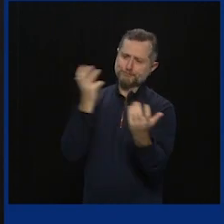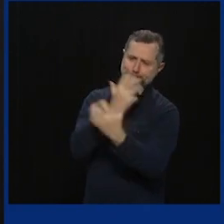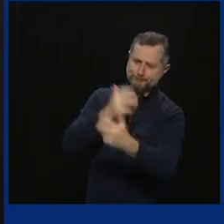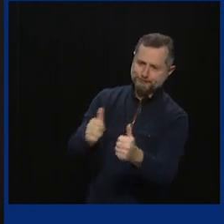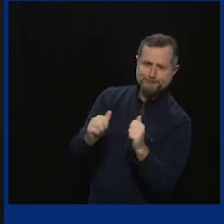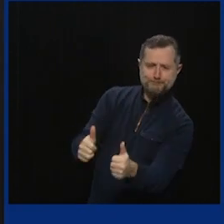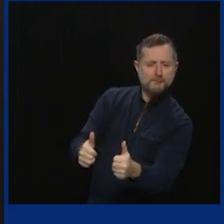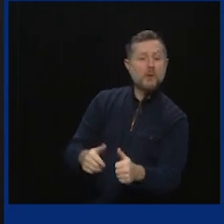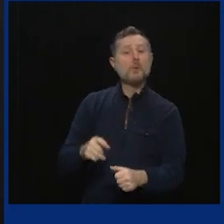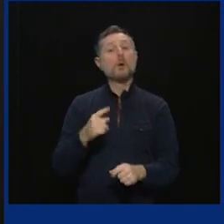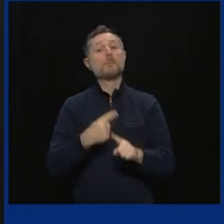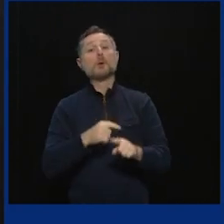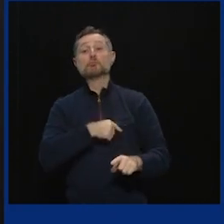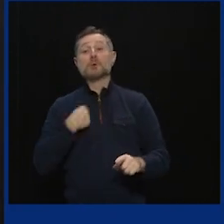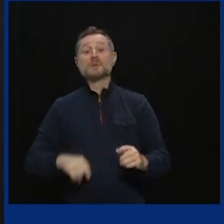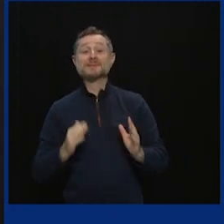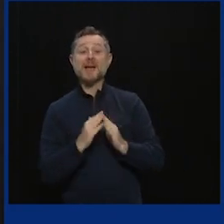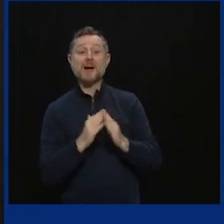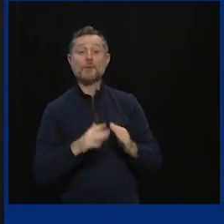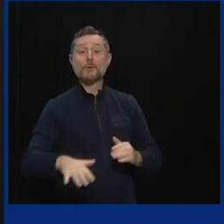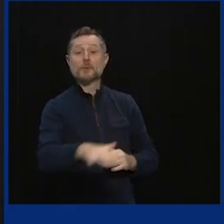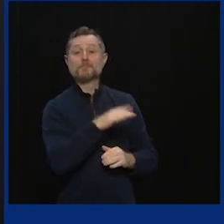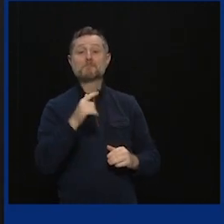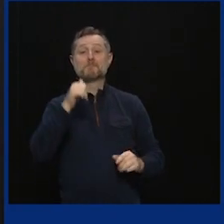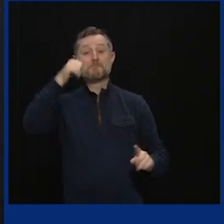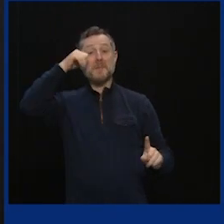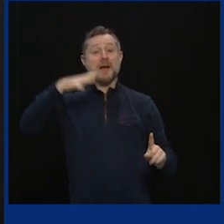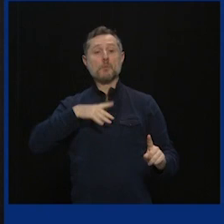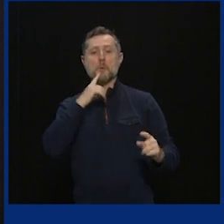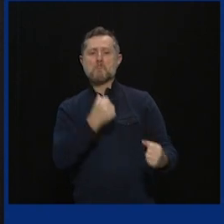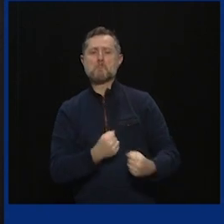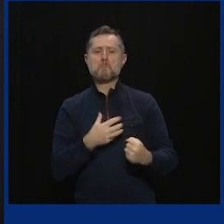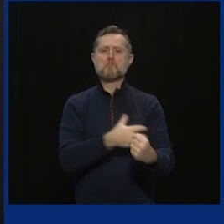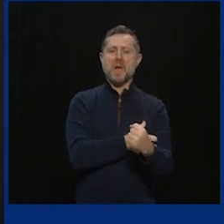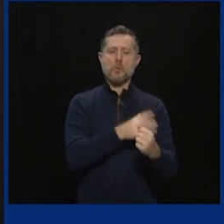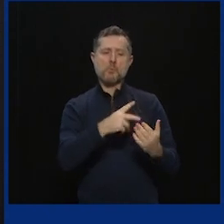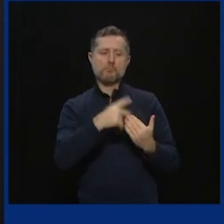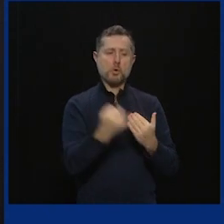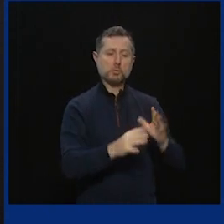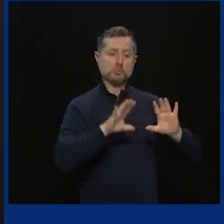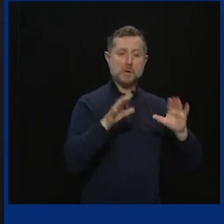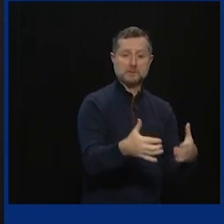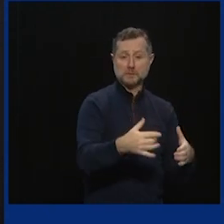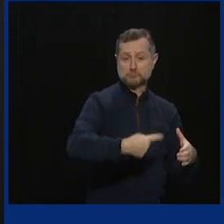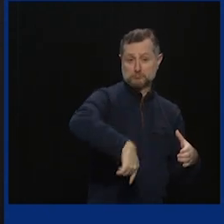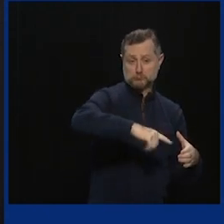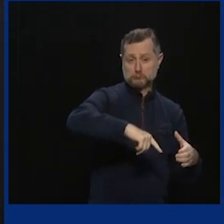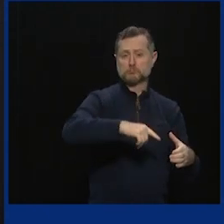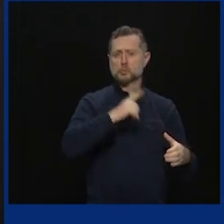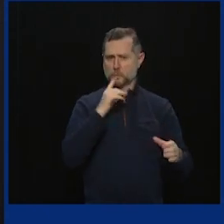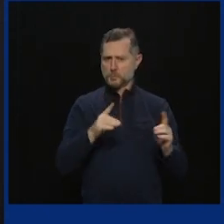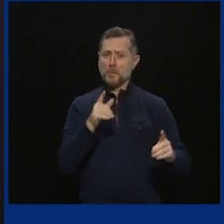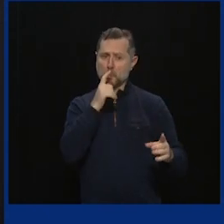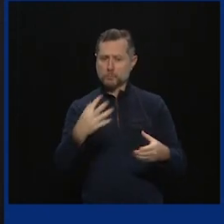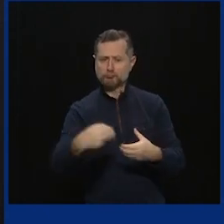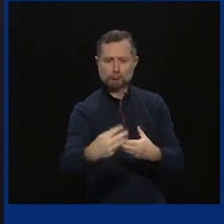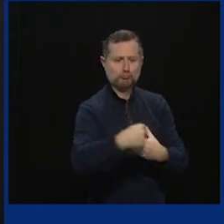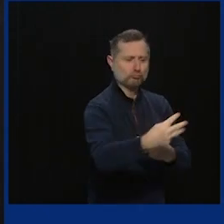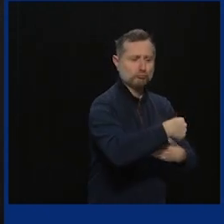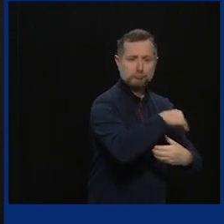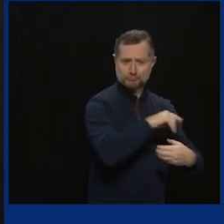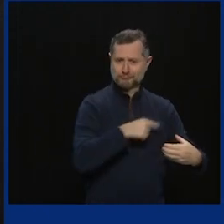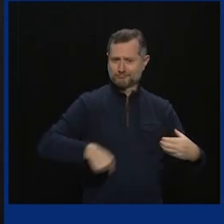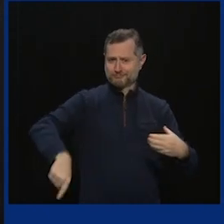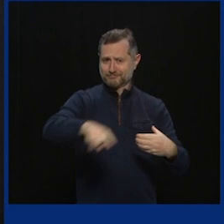Chinatown Manpower Project. There were 2 people, Hung Ching Lee and Stephanie Lau, who also participated. And I want to thank